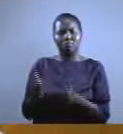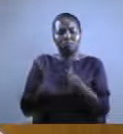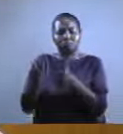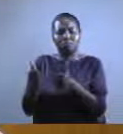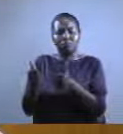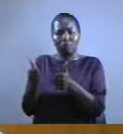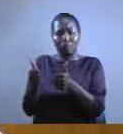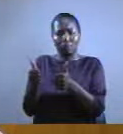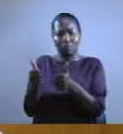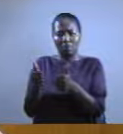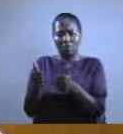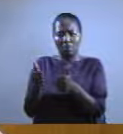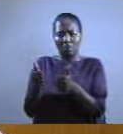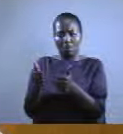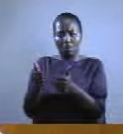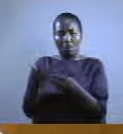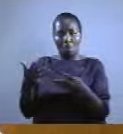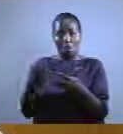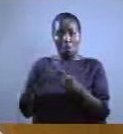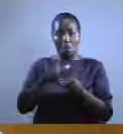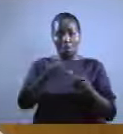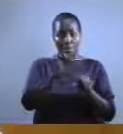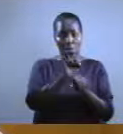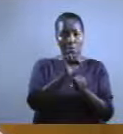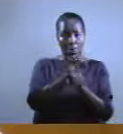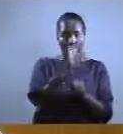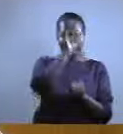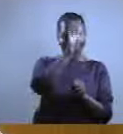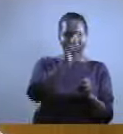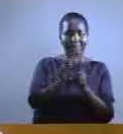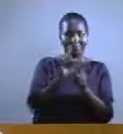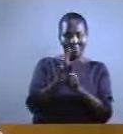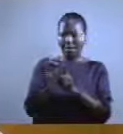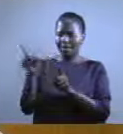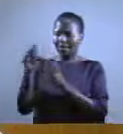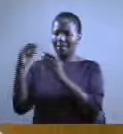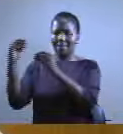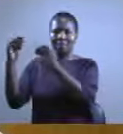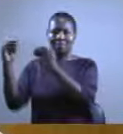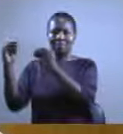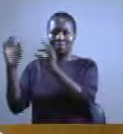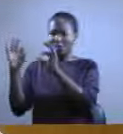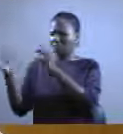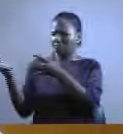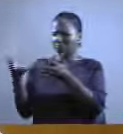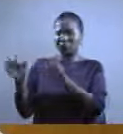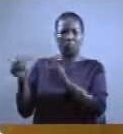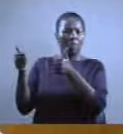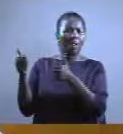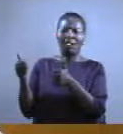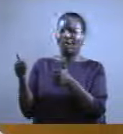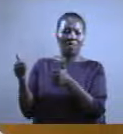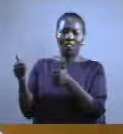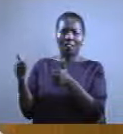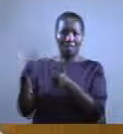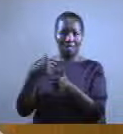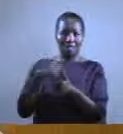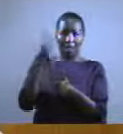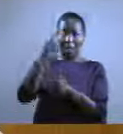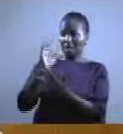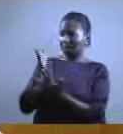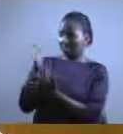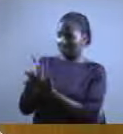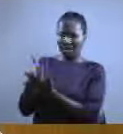between the employees and the employers. That, in his view, government